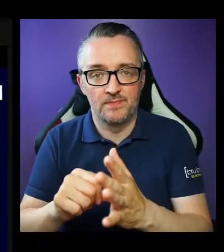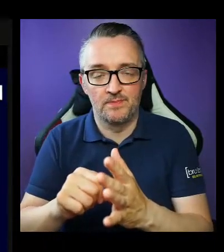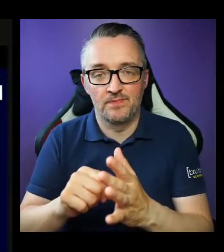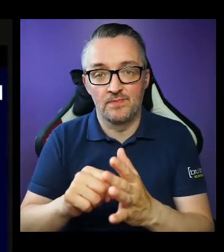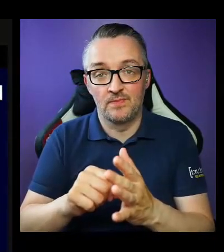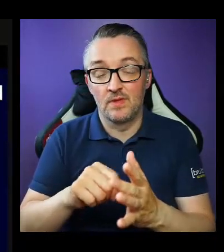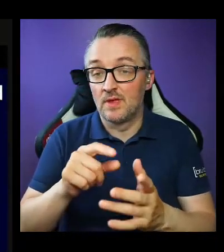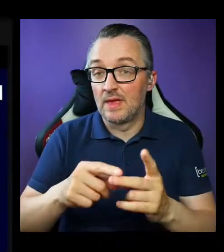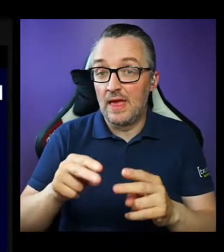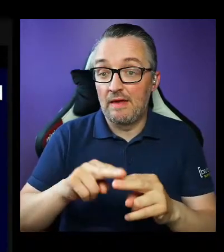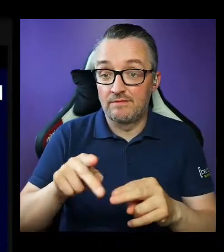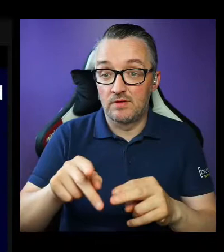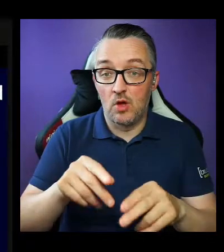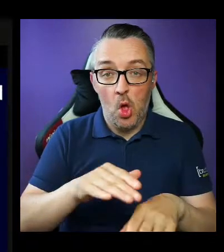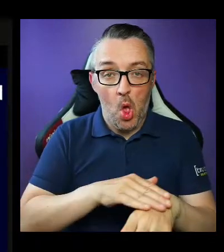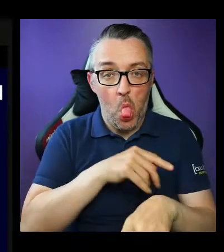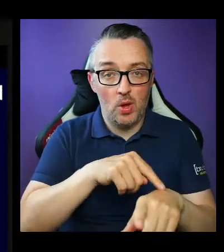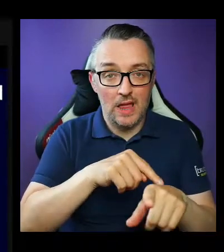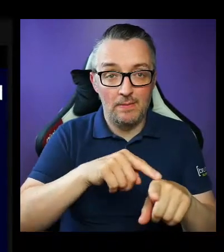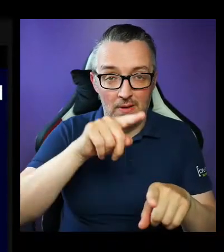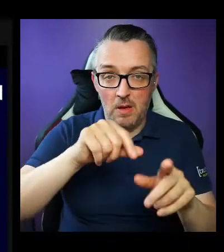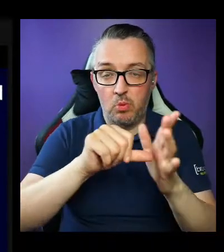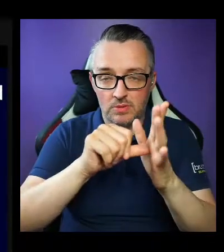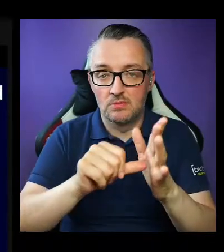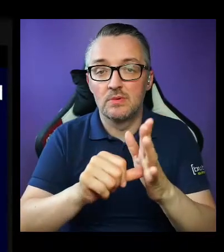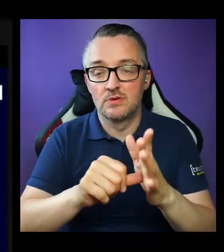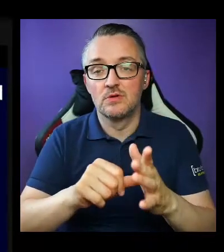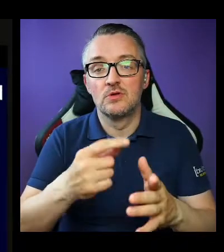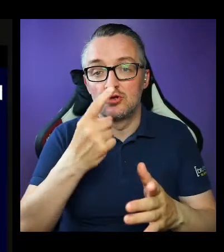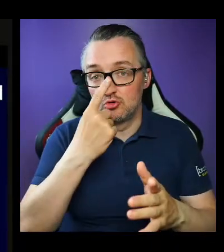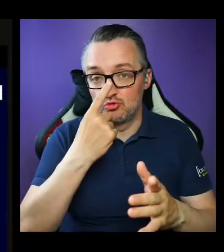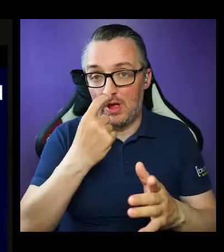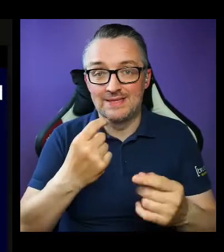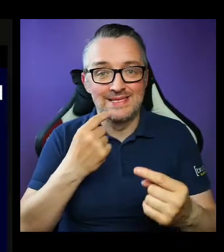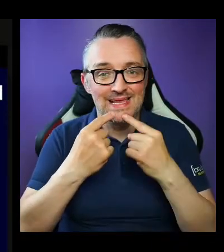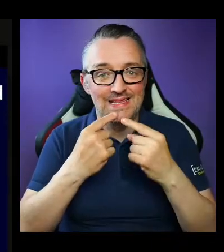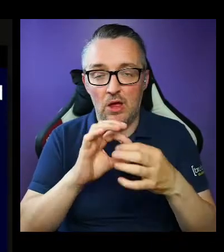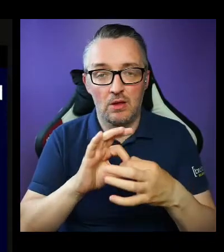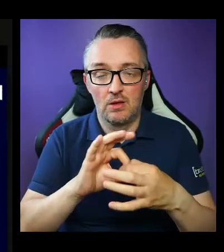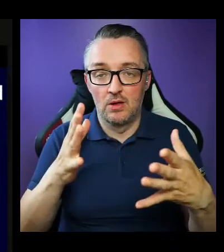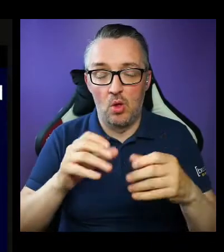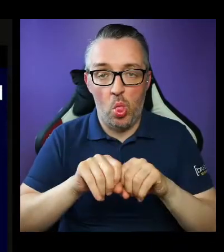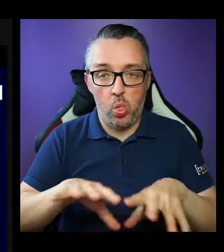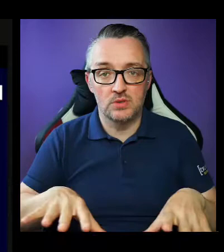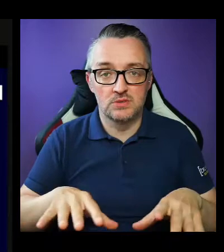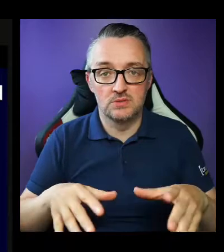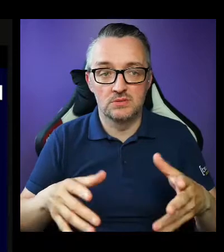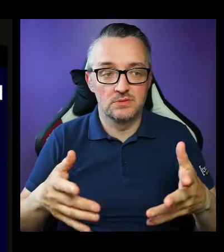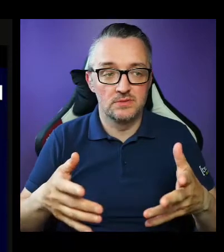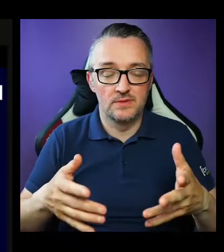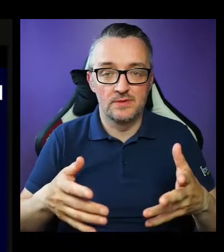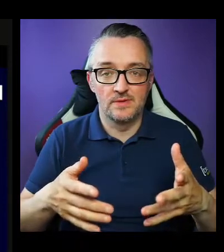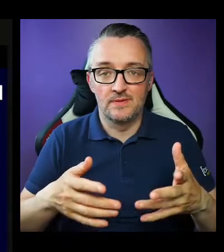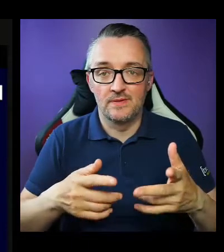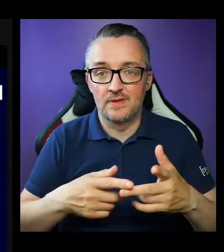means, if this goes for long periods of time, then you can even lose data if you don't have mechanisms of